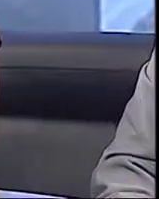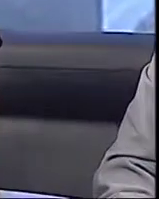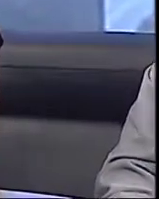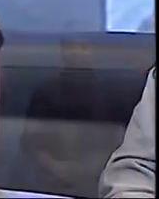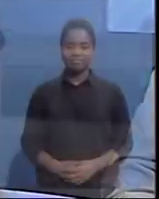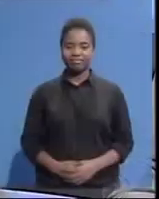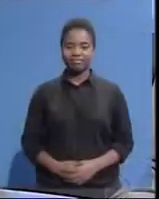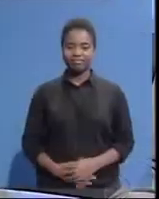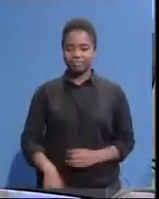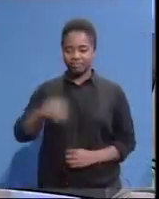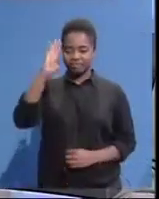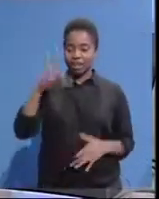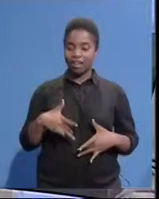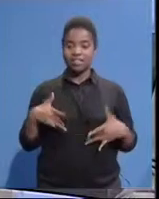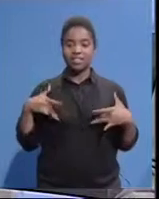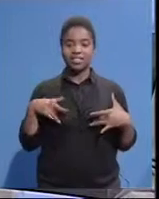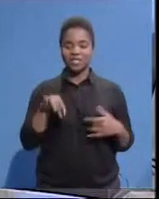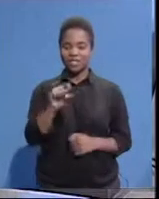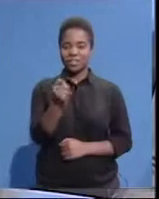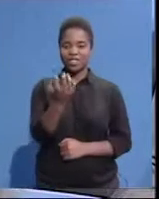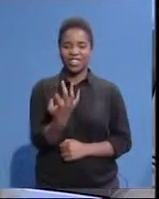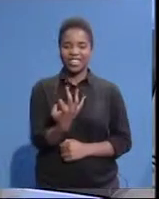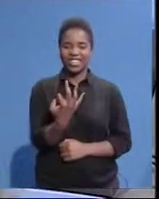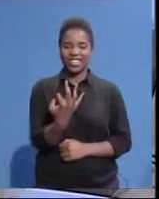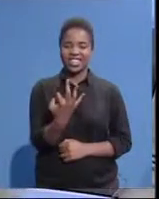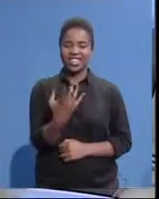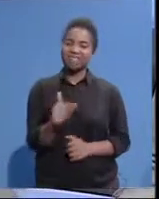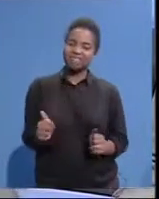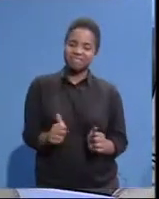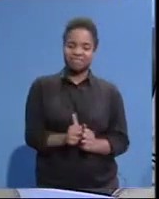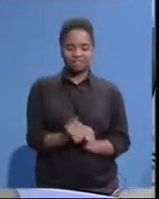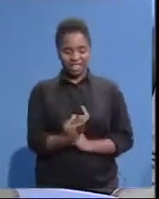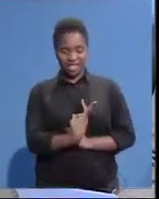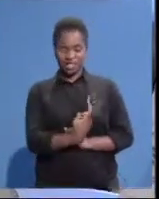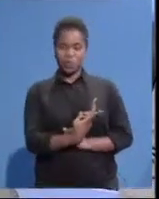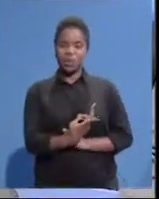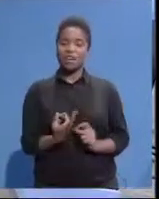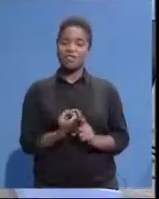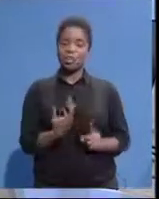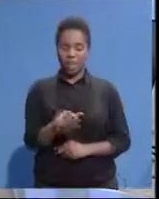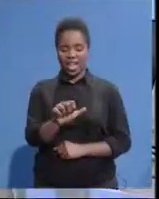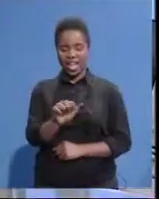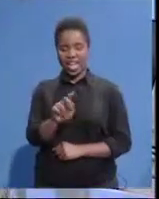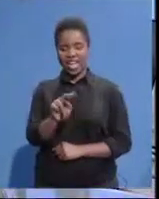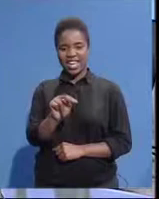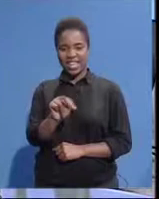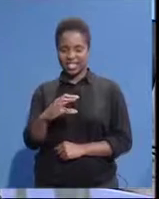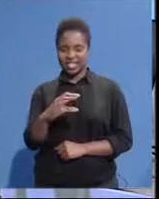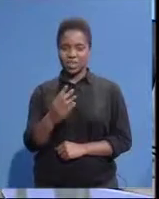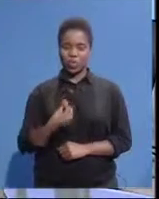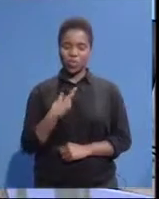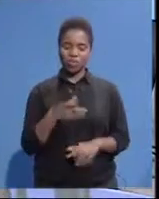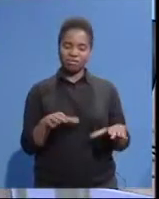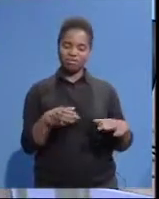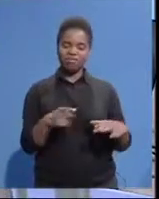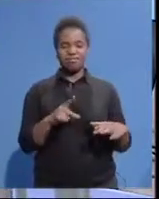Good day. You are live on 3 and SABC 3. You are joining us. We are speaking to two guests from the ANC Youth League about the legacy of Madiba and